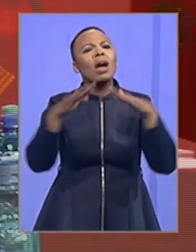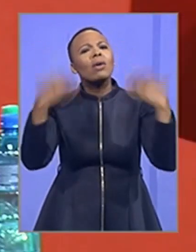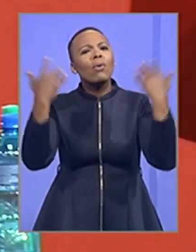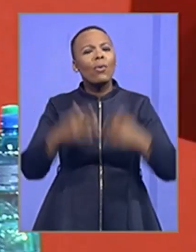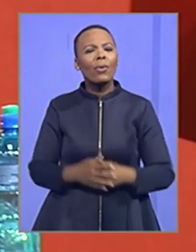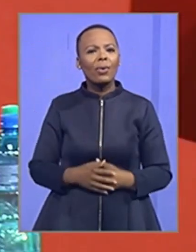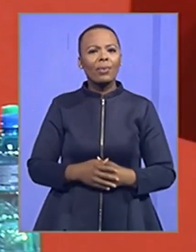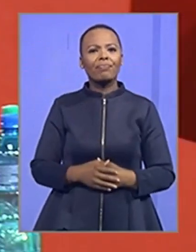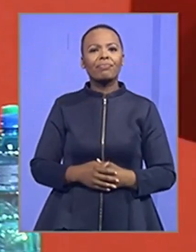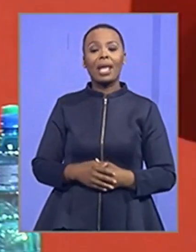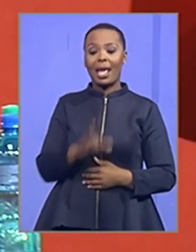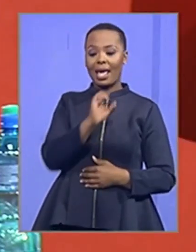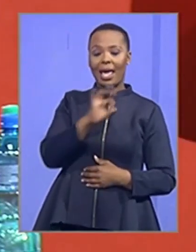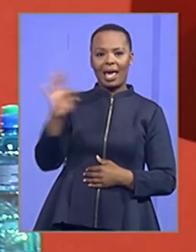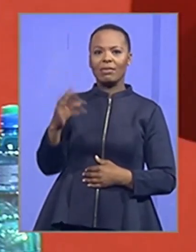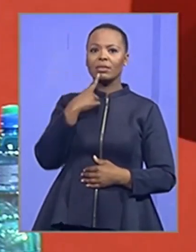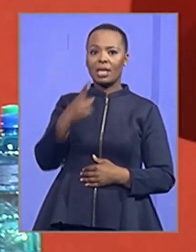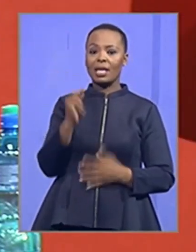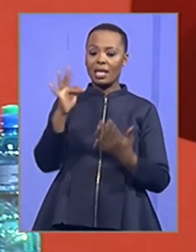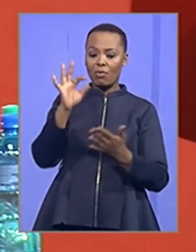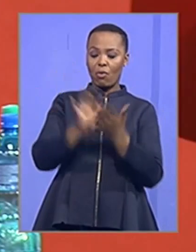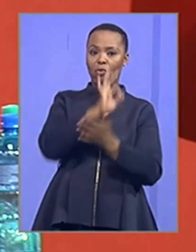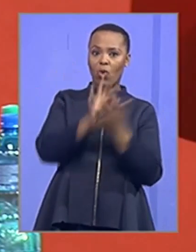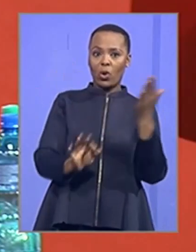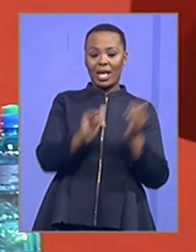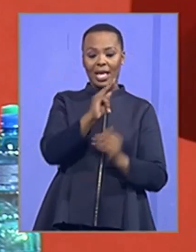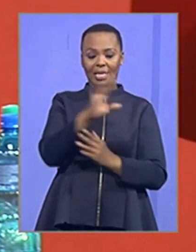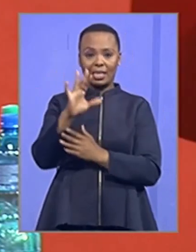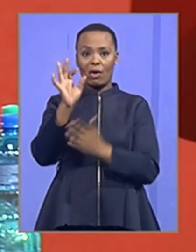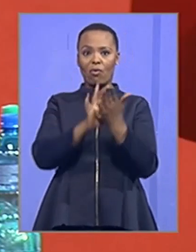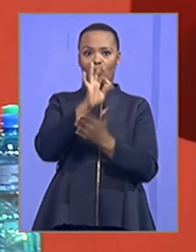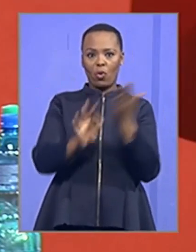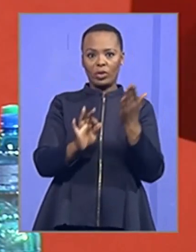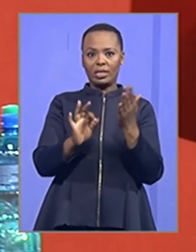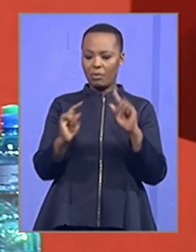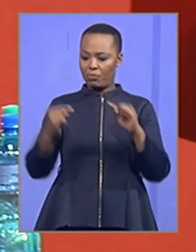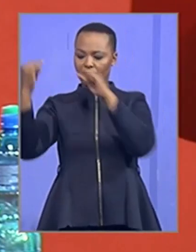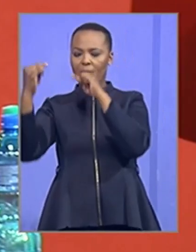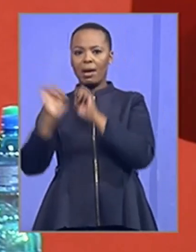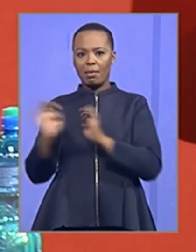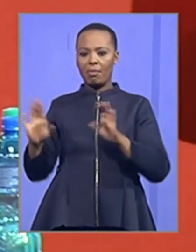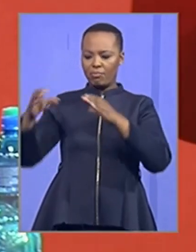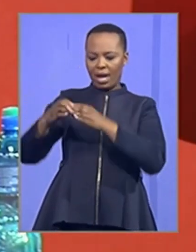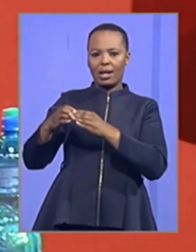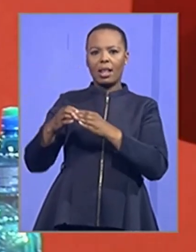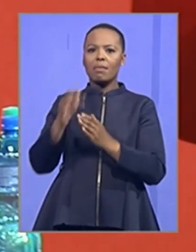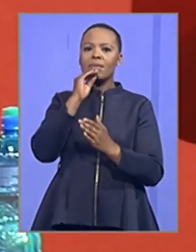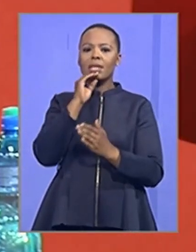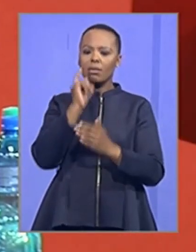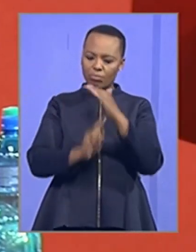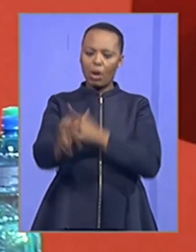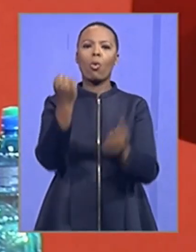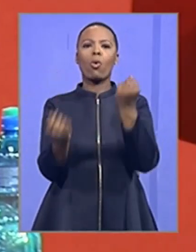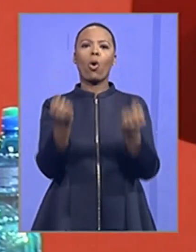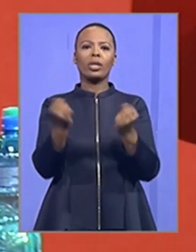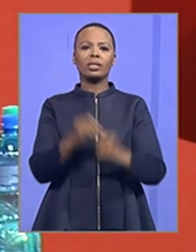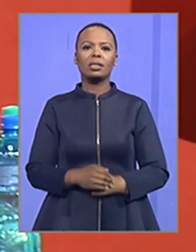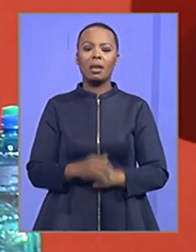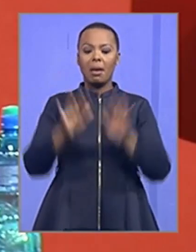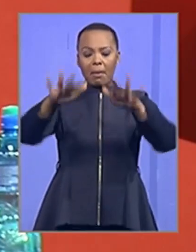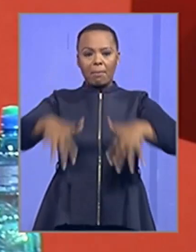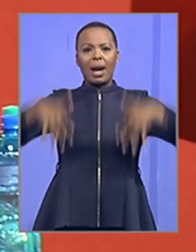kgorotsheko. And if the ANC votes against, the panel will meet in court. There's no parliament